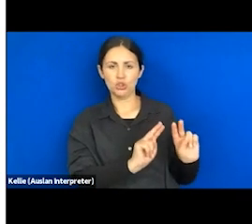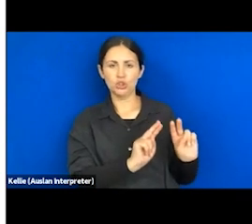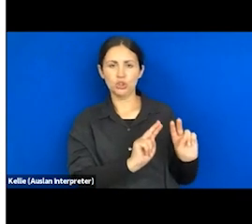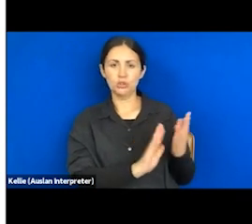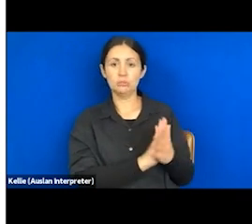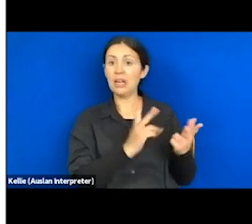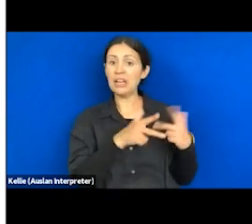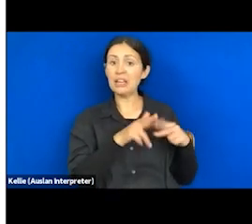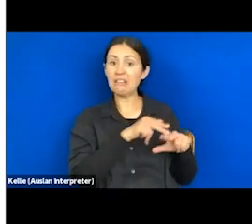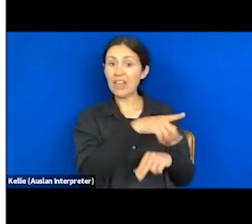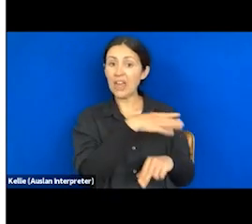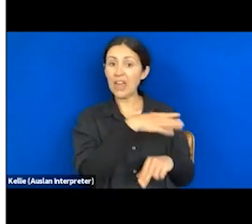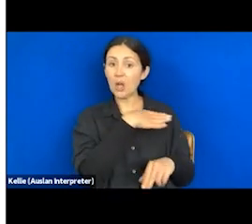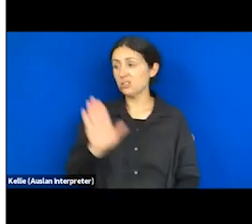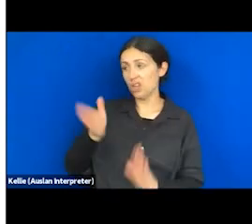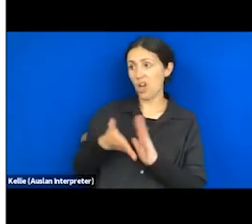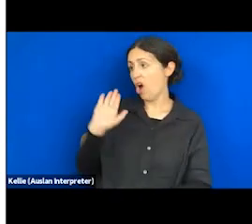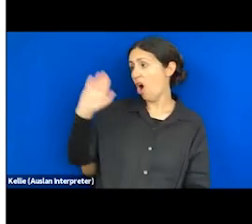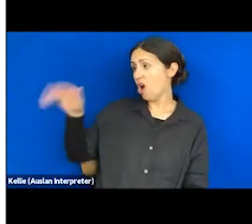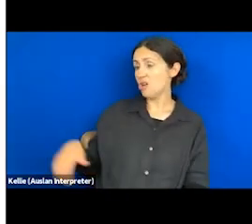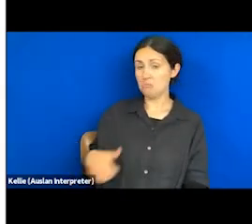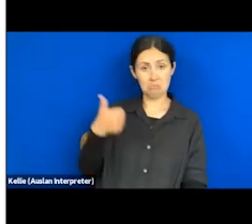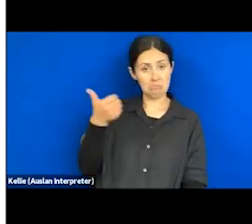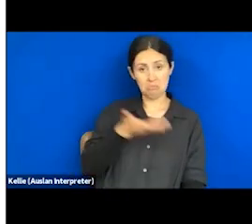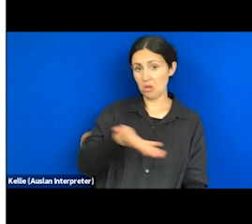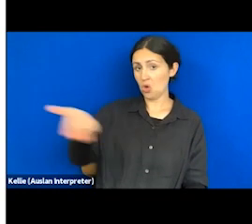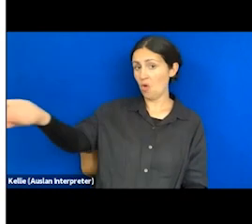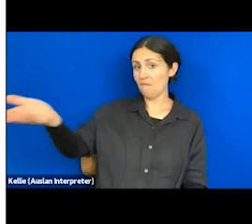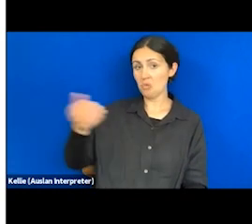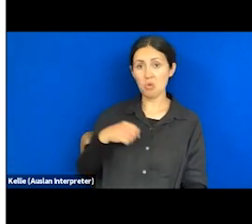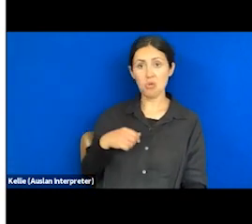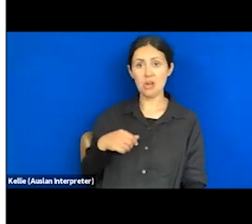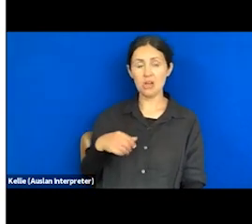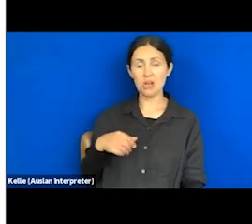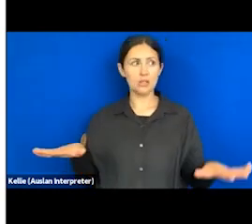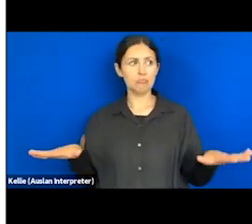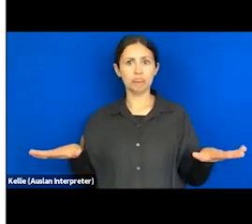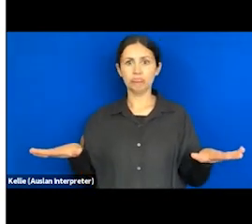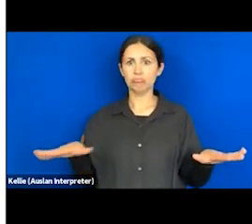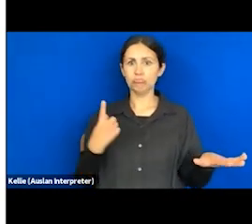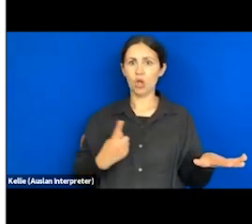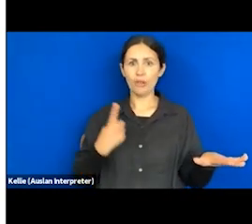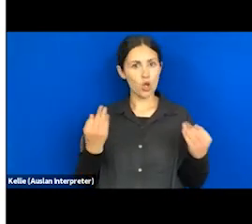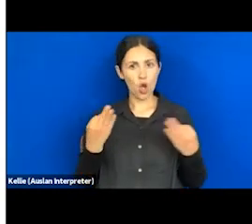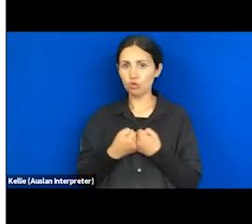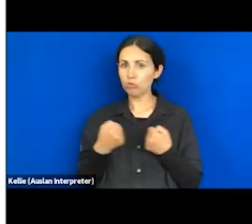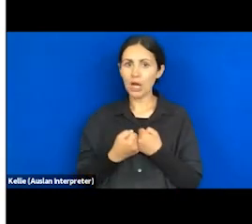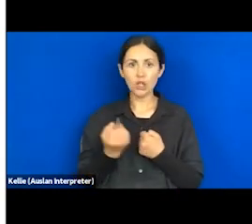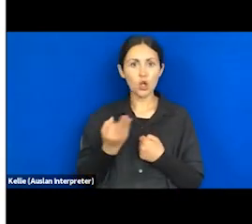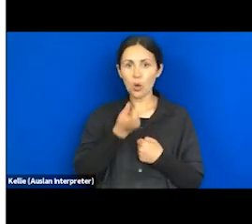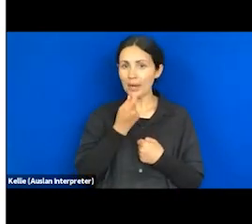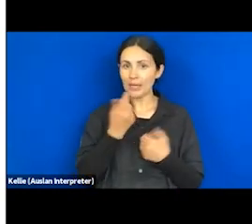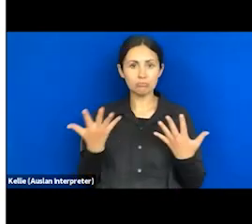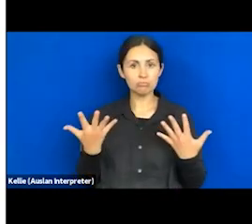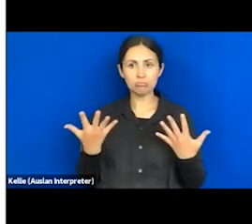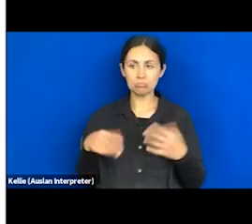option of discharging completely stimulant-free, which is often quite important to those going to residential rehab. And also, just in